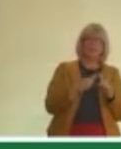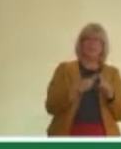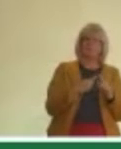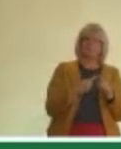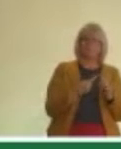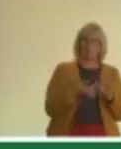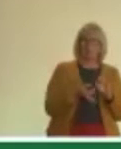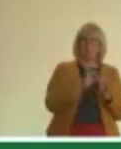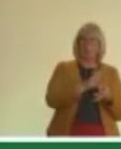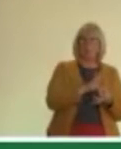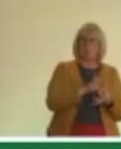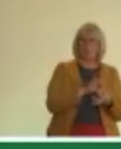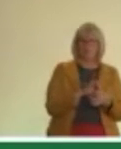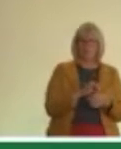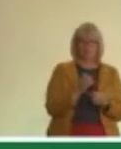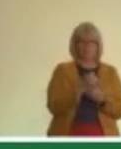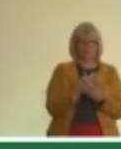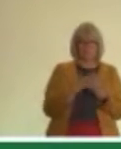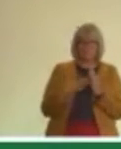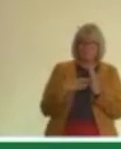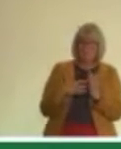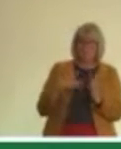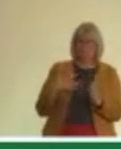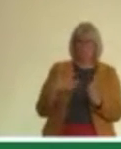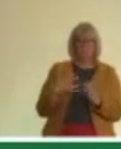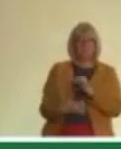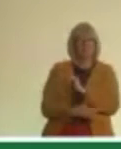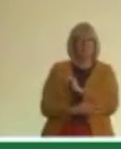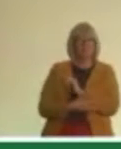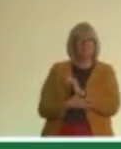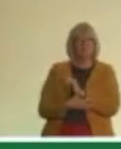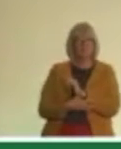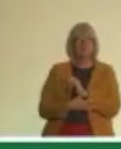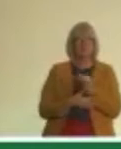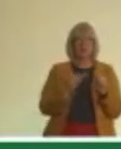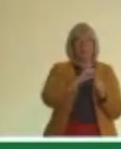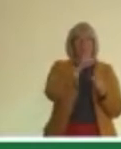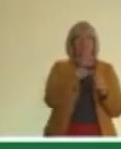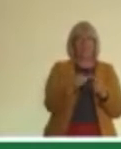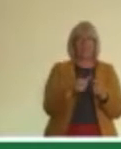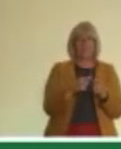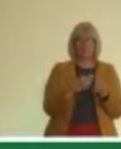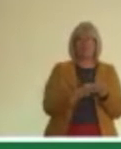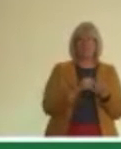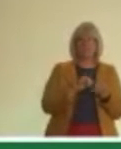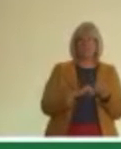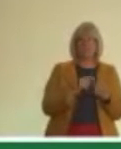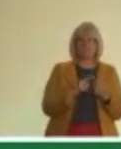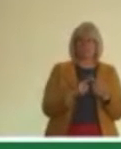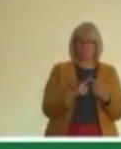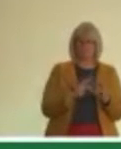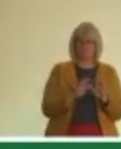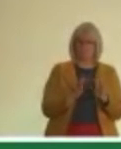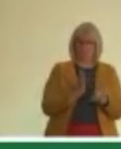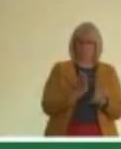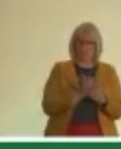millions of people are living in poverty and desolation. And then, now we have Rishi Sunak. He's no real change, he's just a